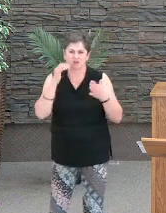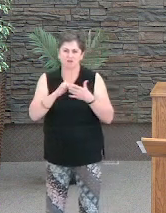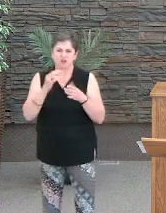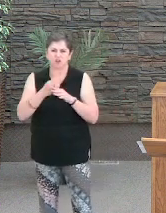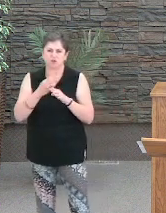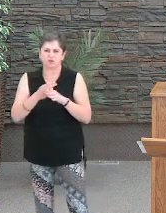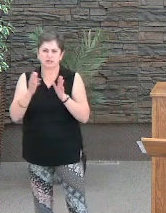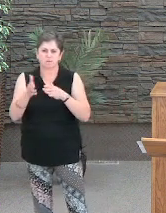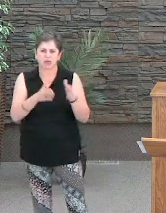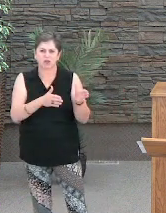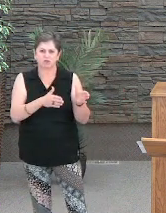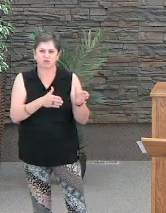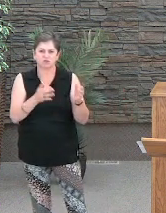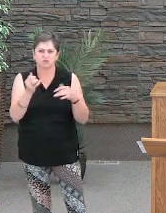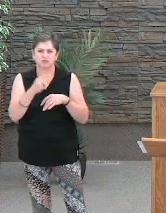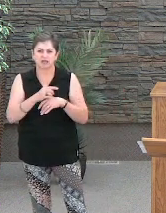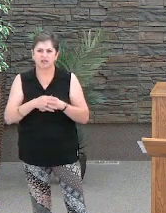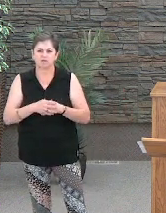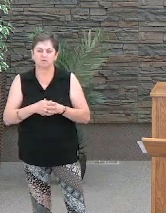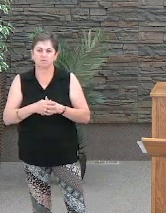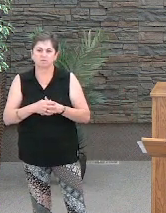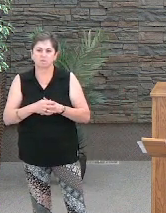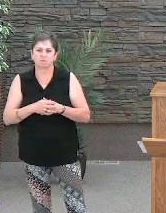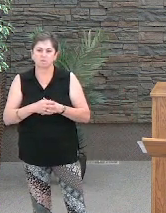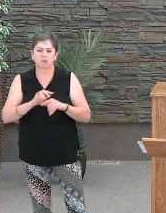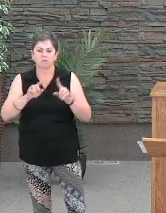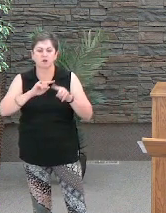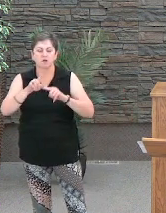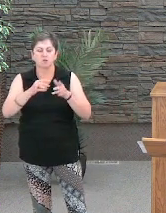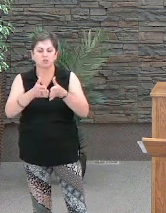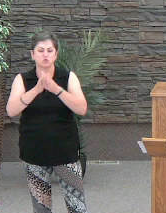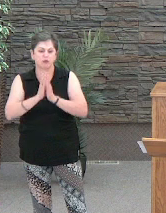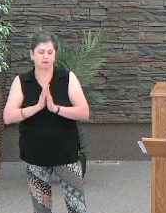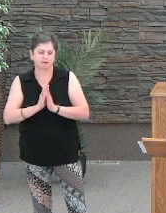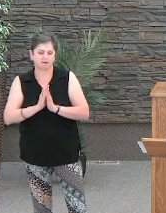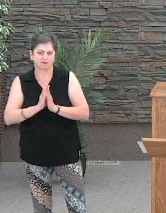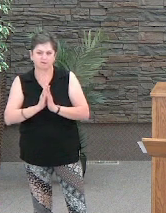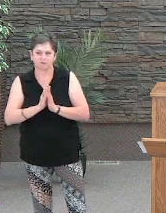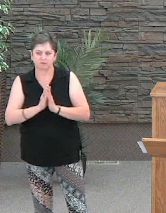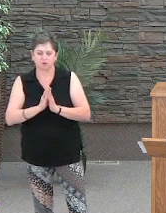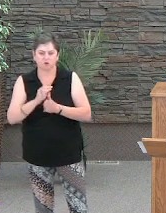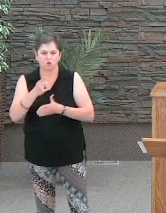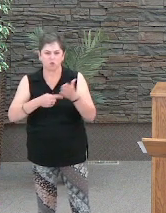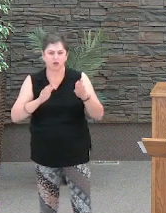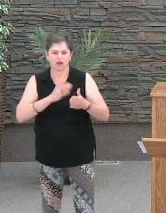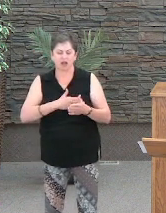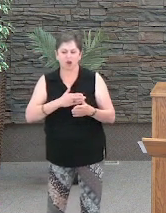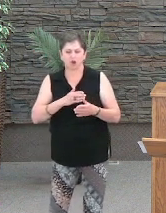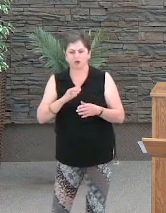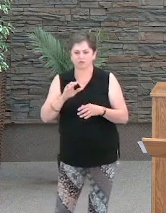word pattern today, but when you ask what our stance is regarding